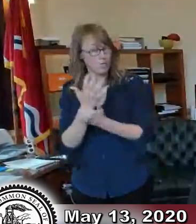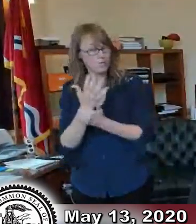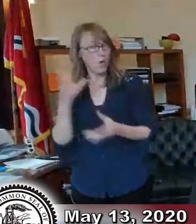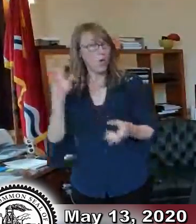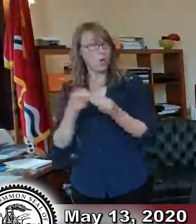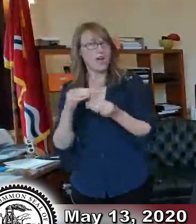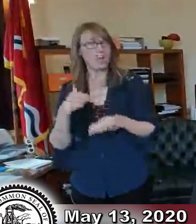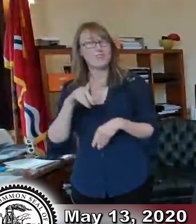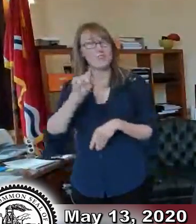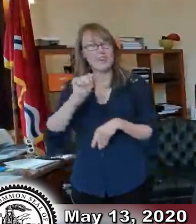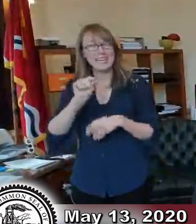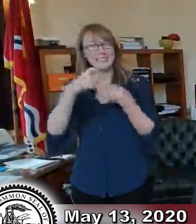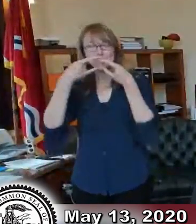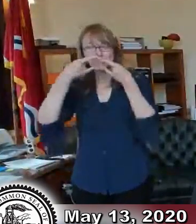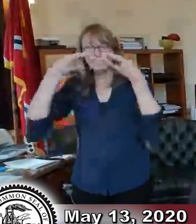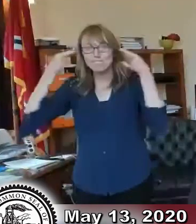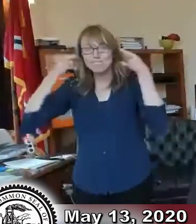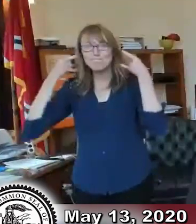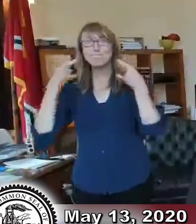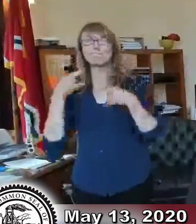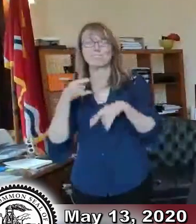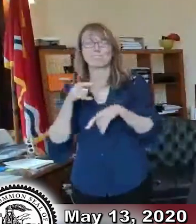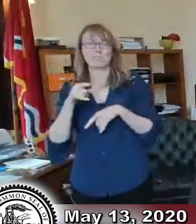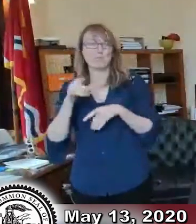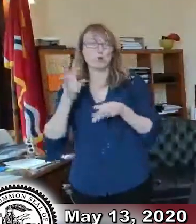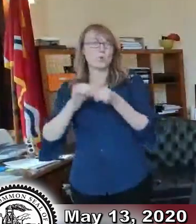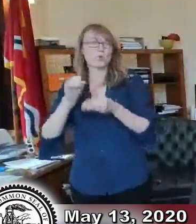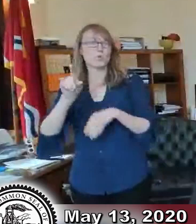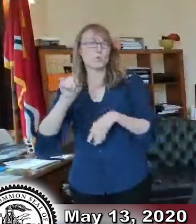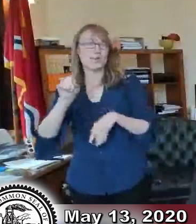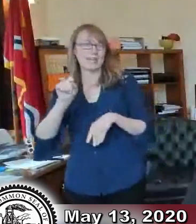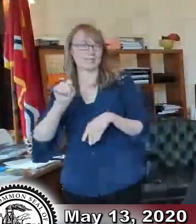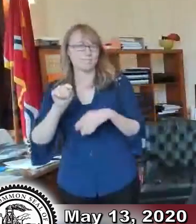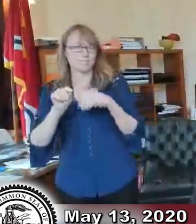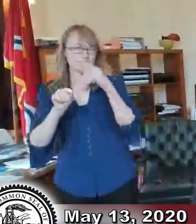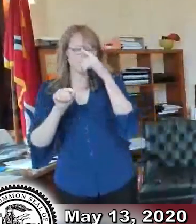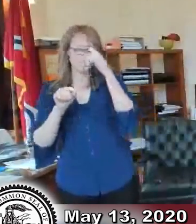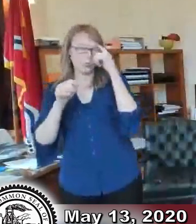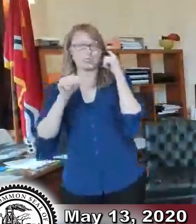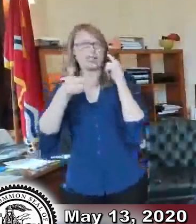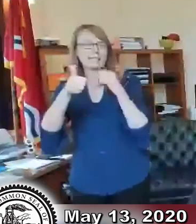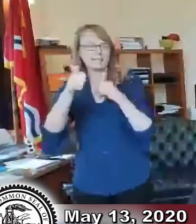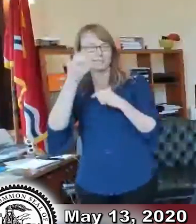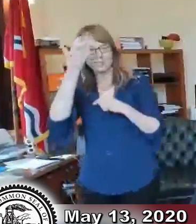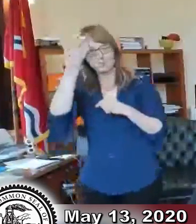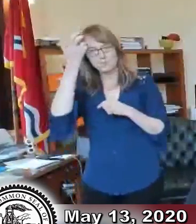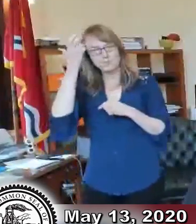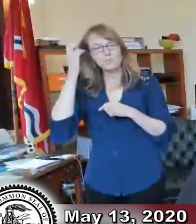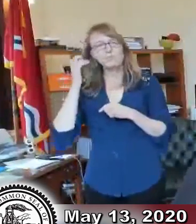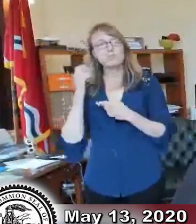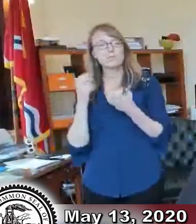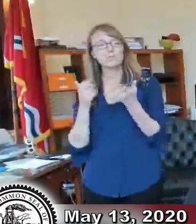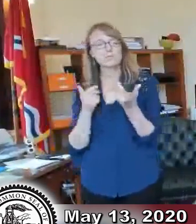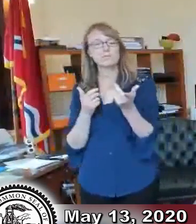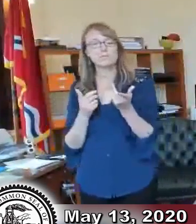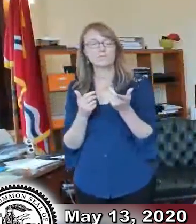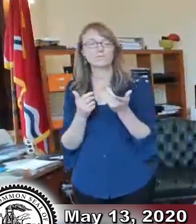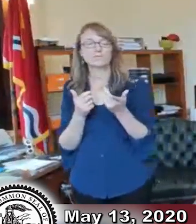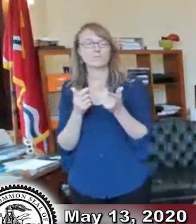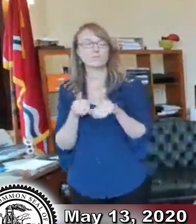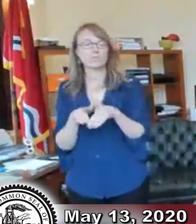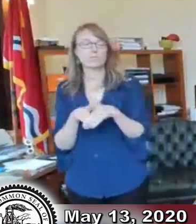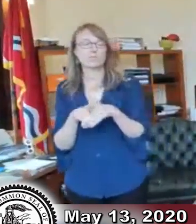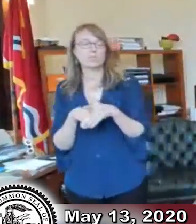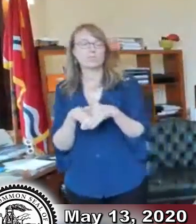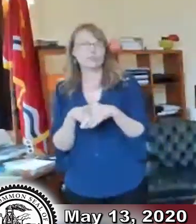face masks, surgical face masks. And it's just a starter kit for small businesses who may want it.